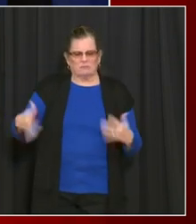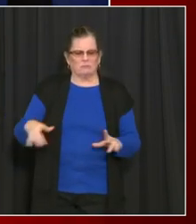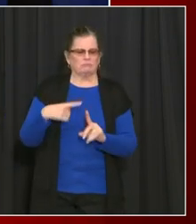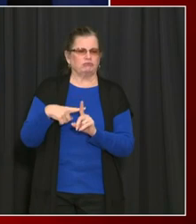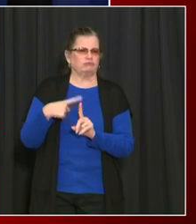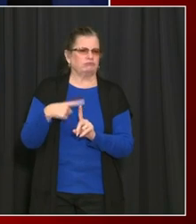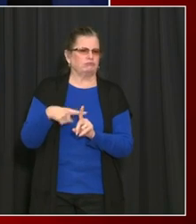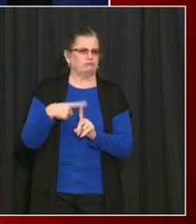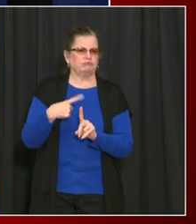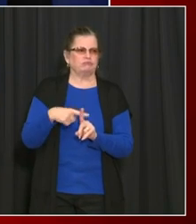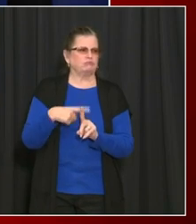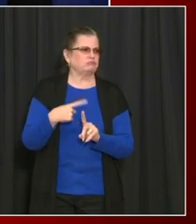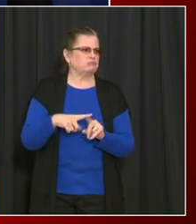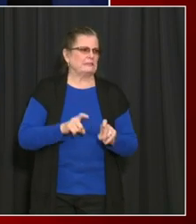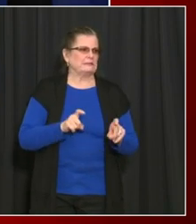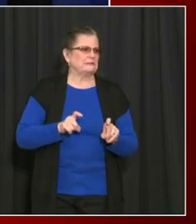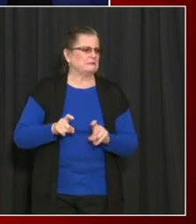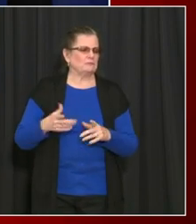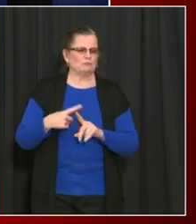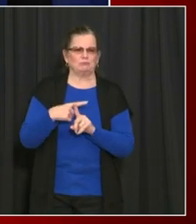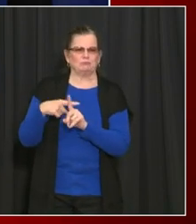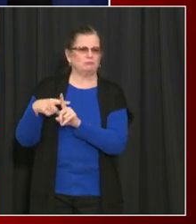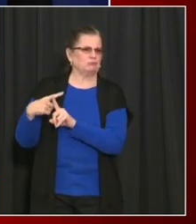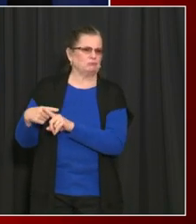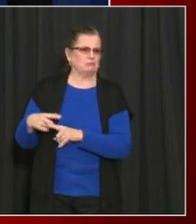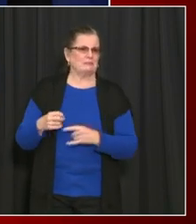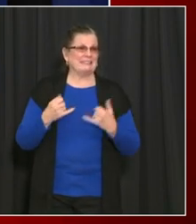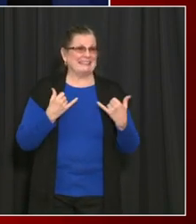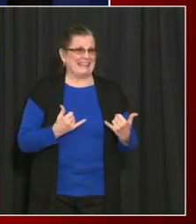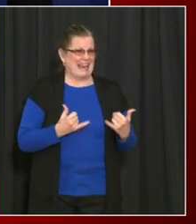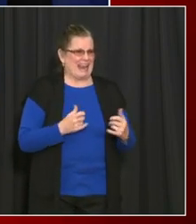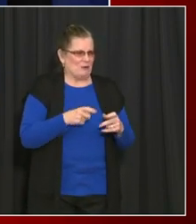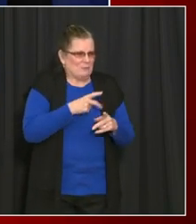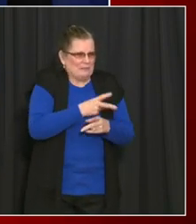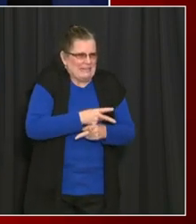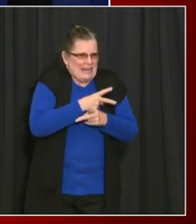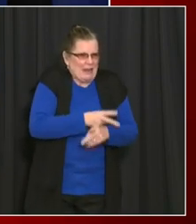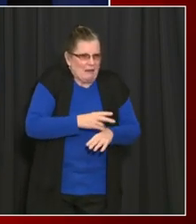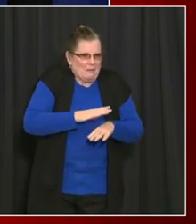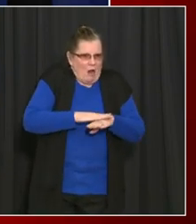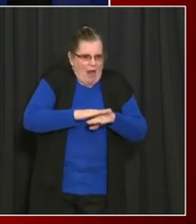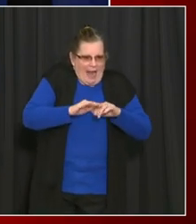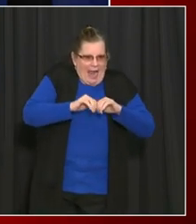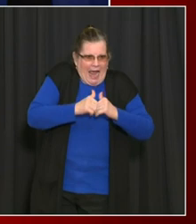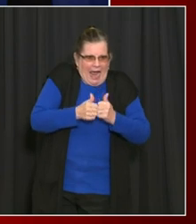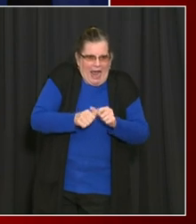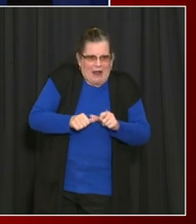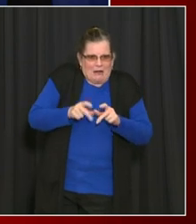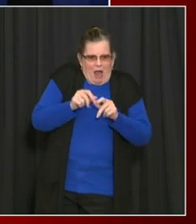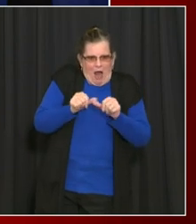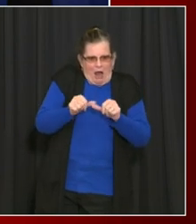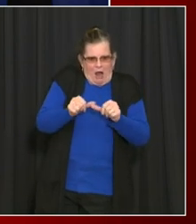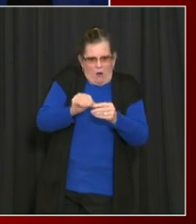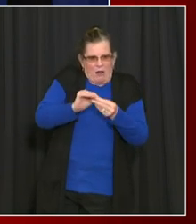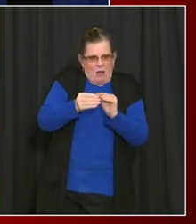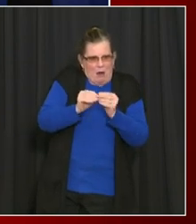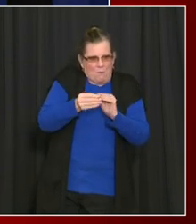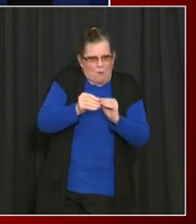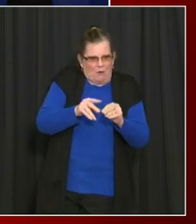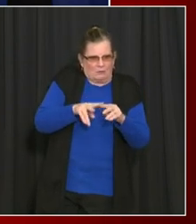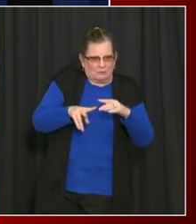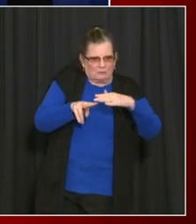now, right? So continuing to calculate on an ongoing basis the same numerator over a